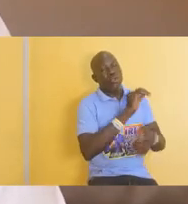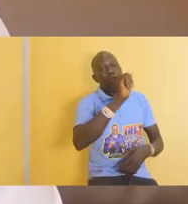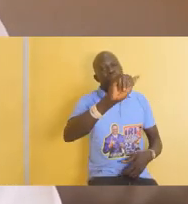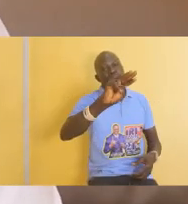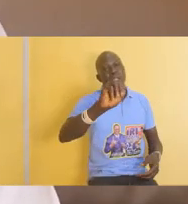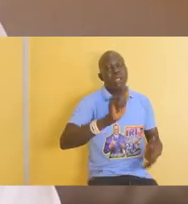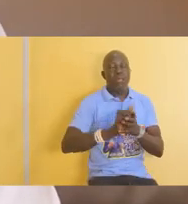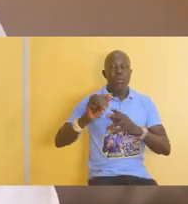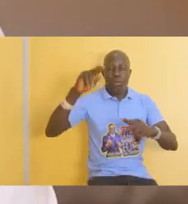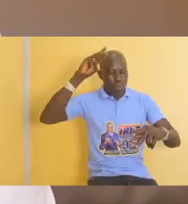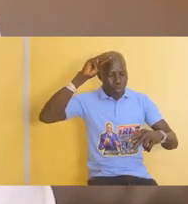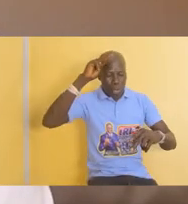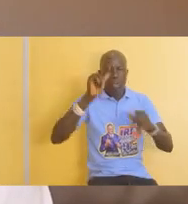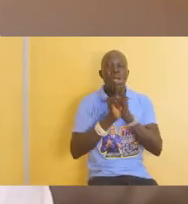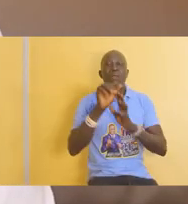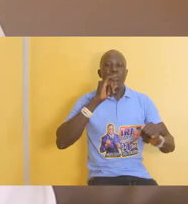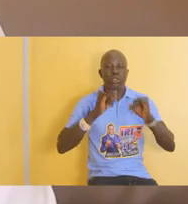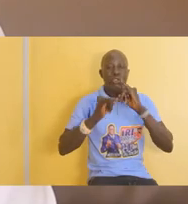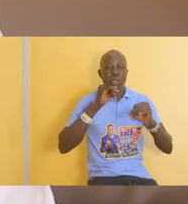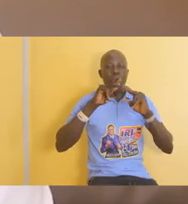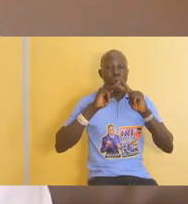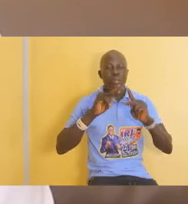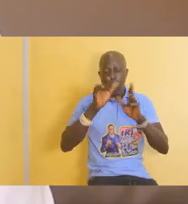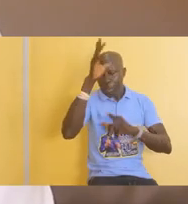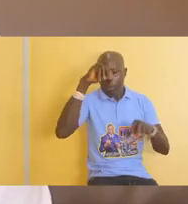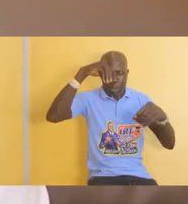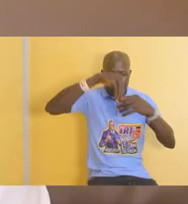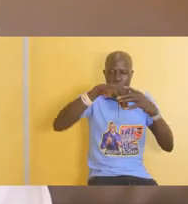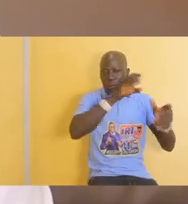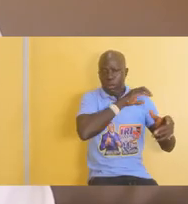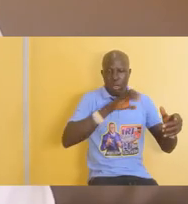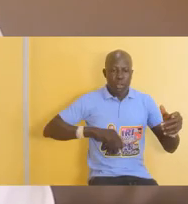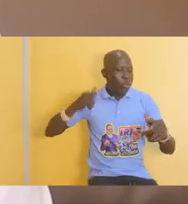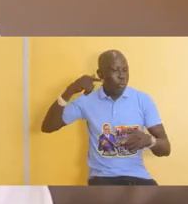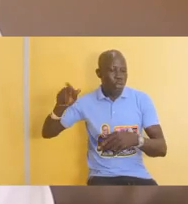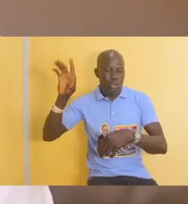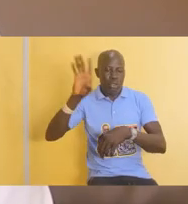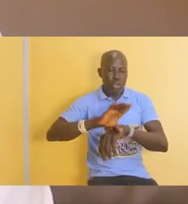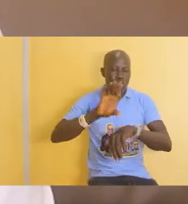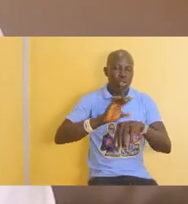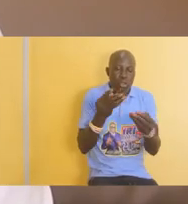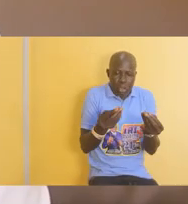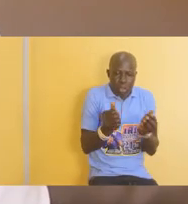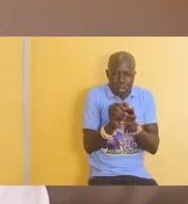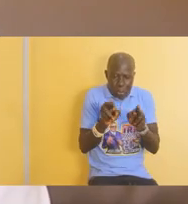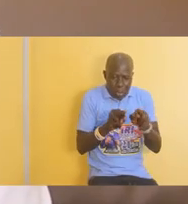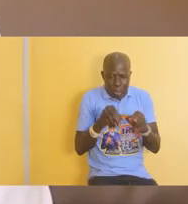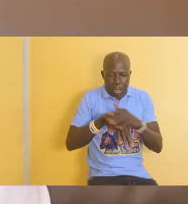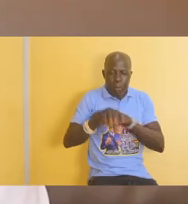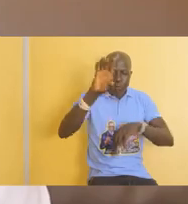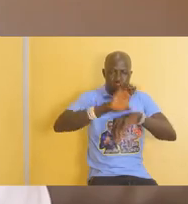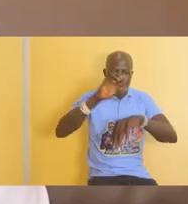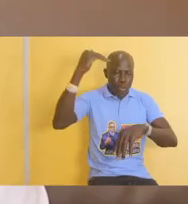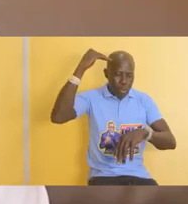September 2023. JP Babasebioba lati jo seed of Agodi Church, land of reality Tolugo wa ni